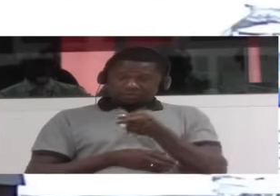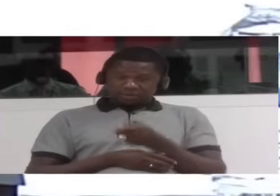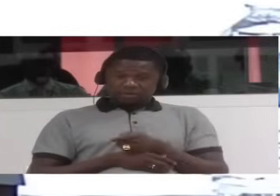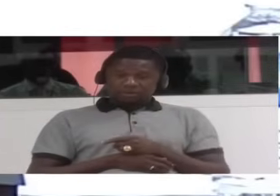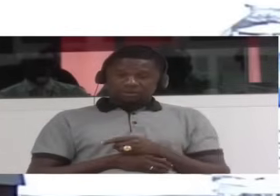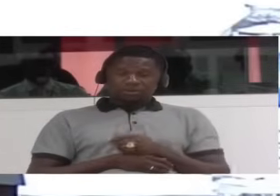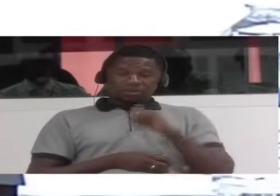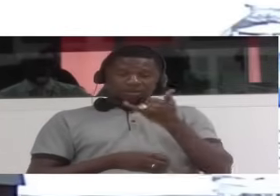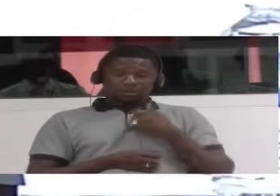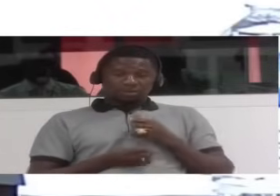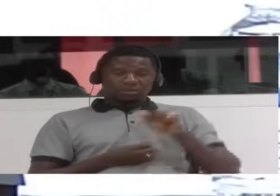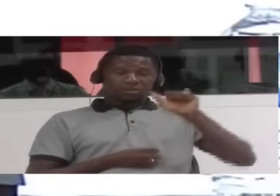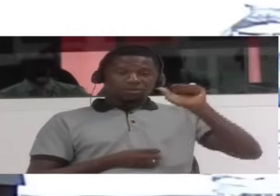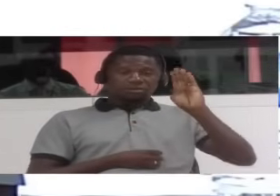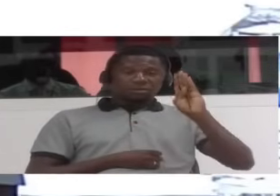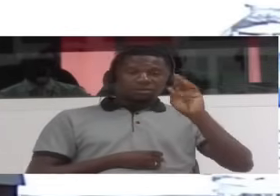Ablai Jaju is in the army.